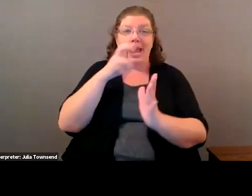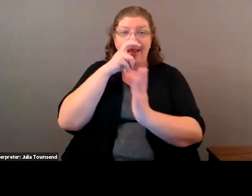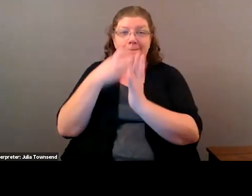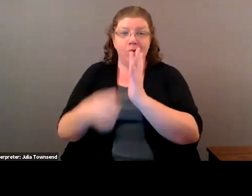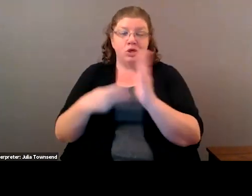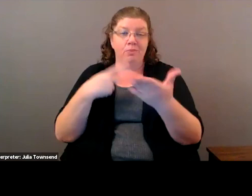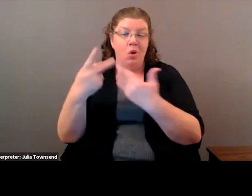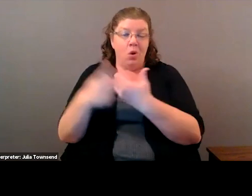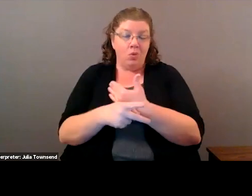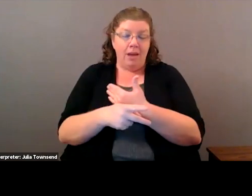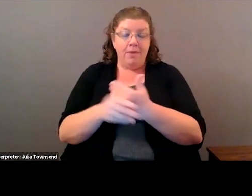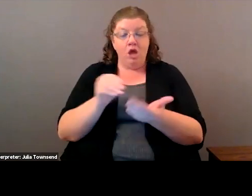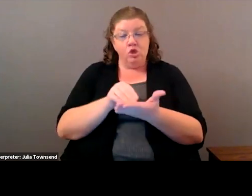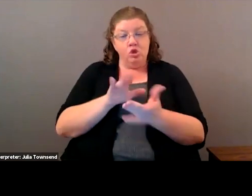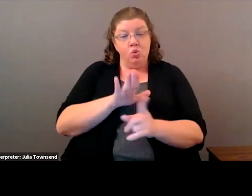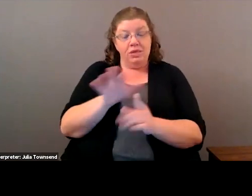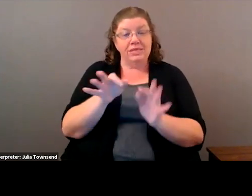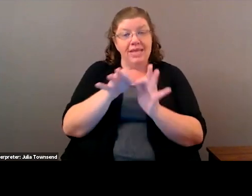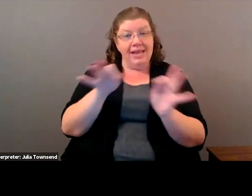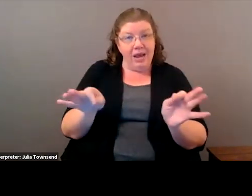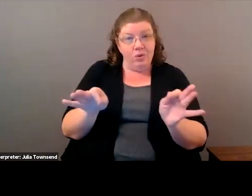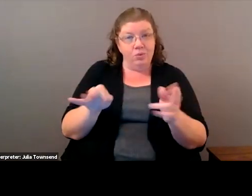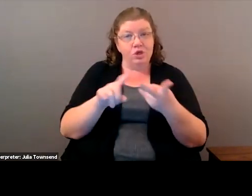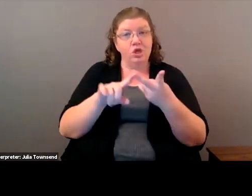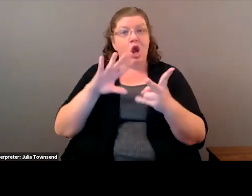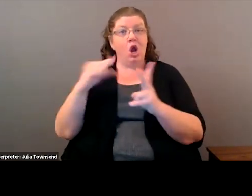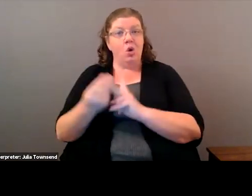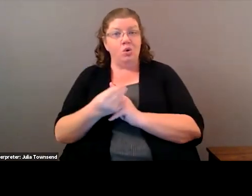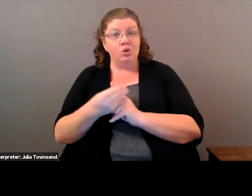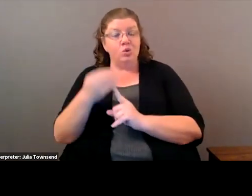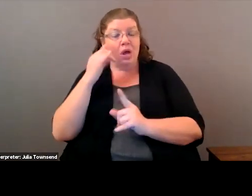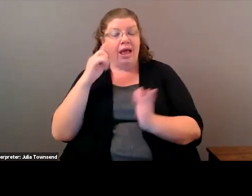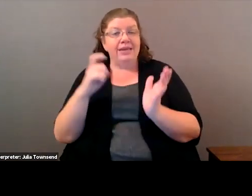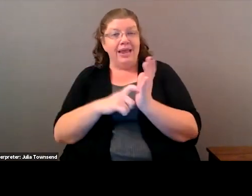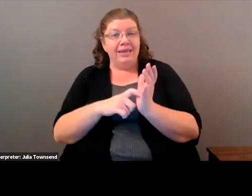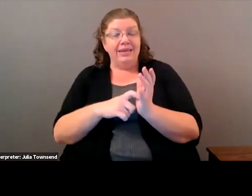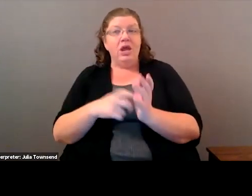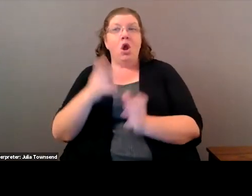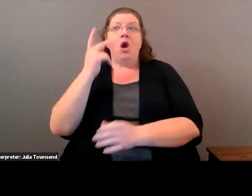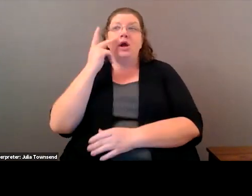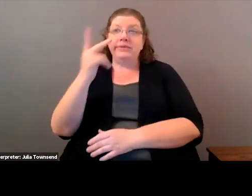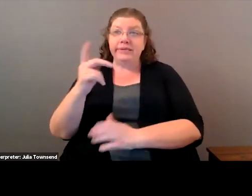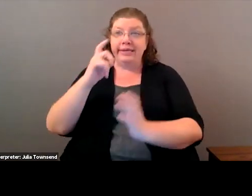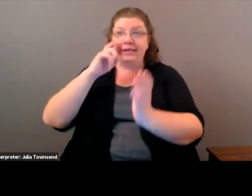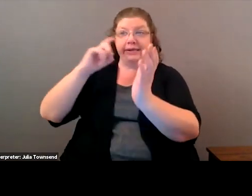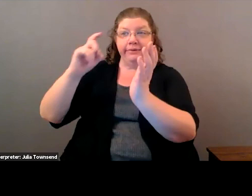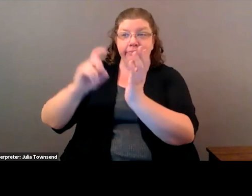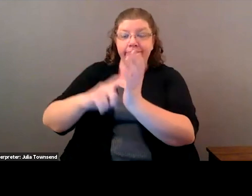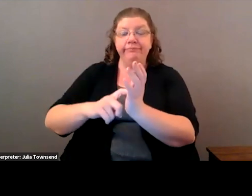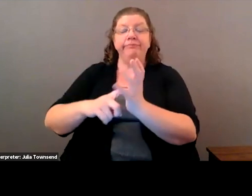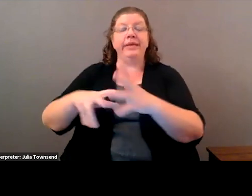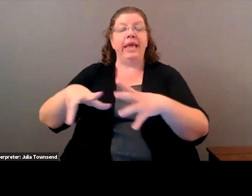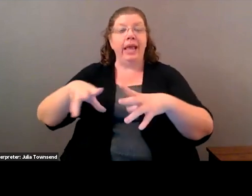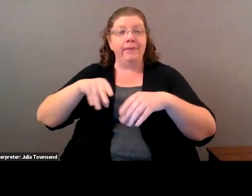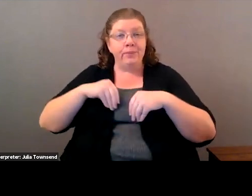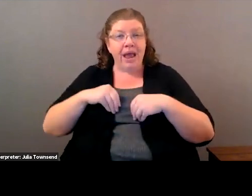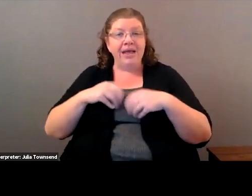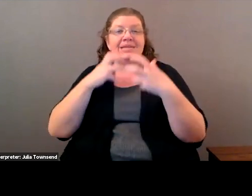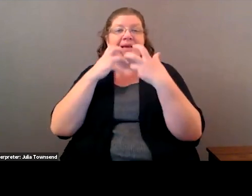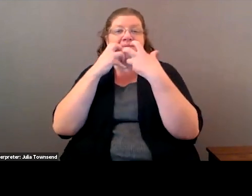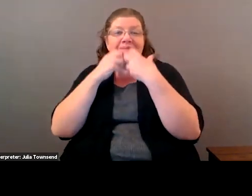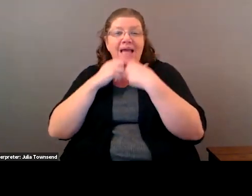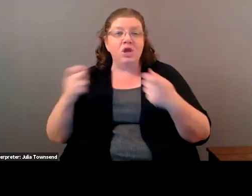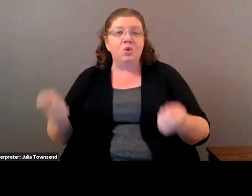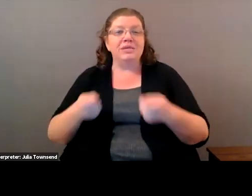a student's language and cultural identities are seen, embraced, valued, celebrated, and not